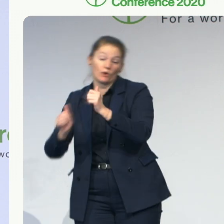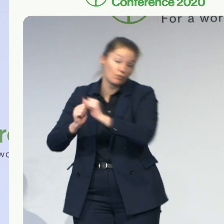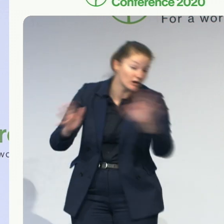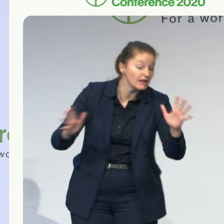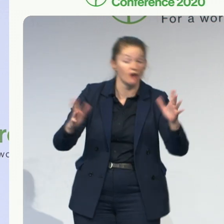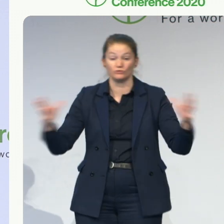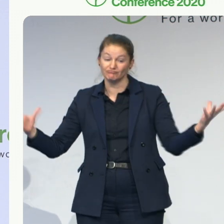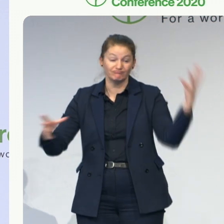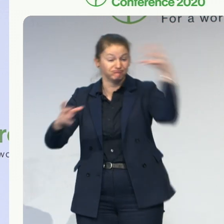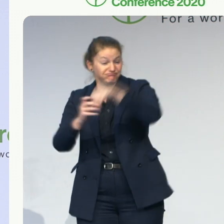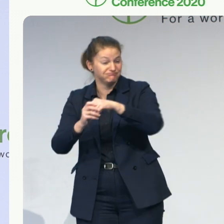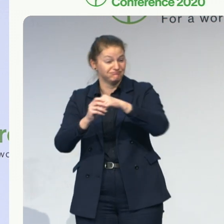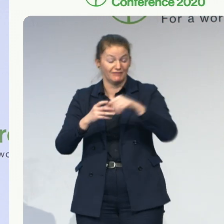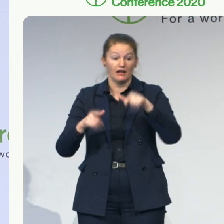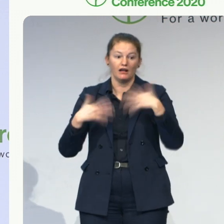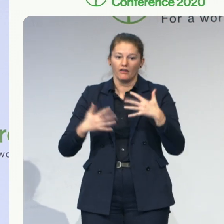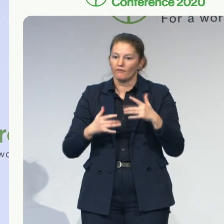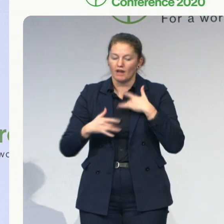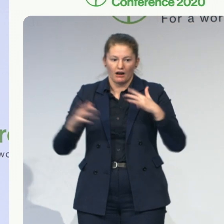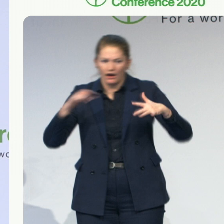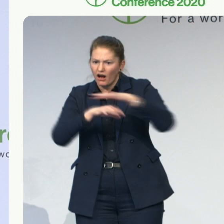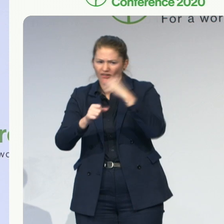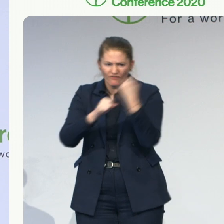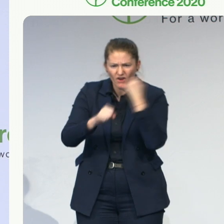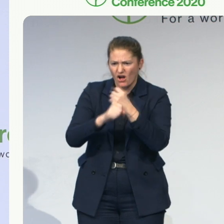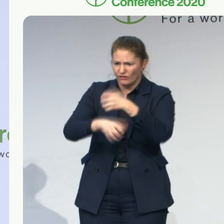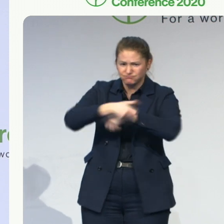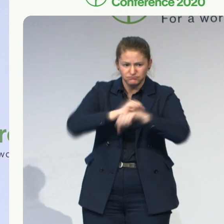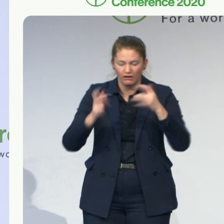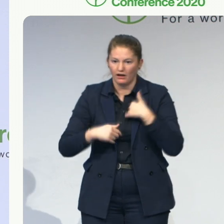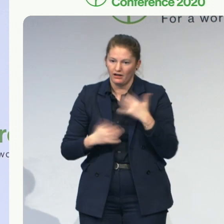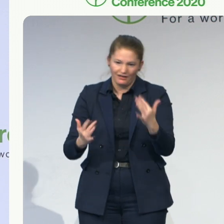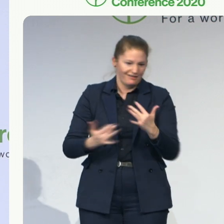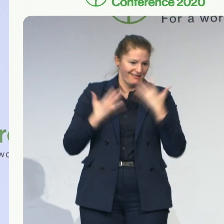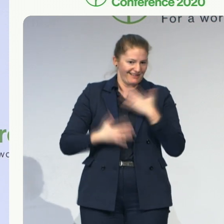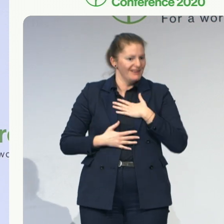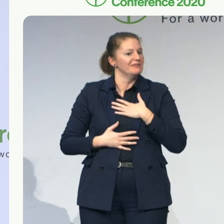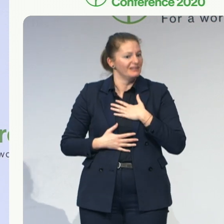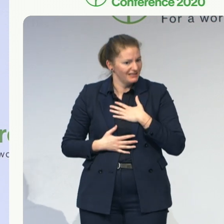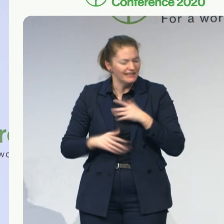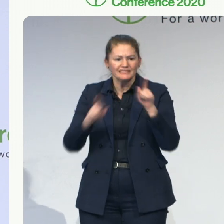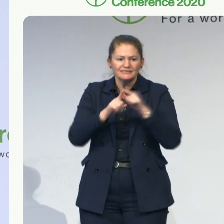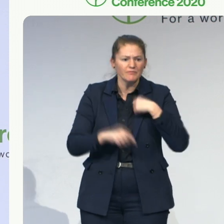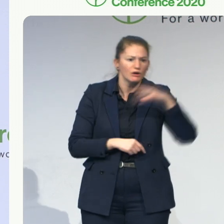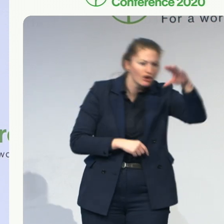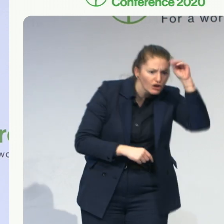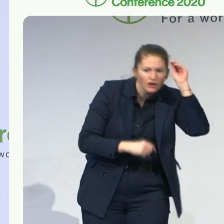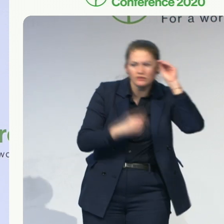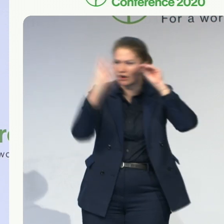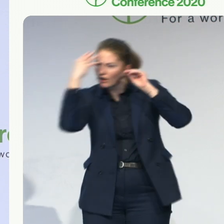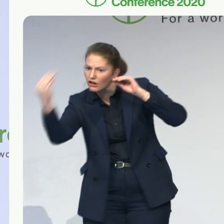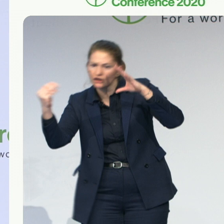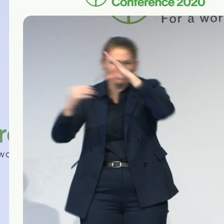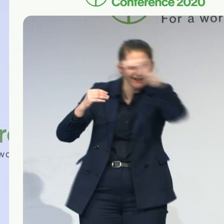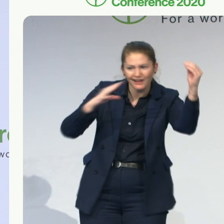can learn from each other and motivate each other to follow our common path.